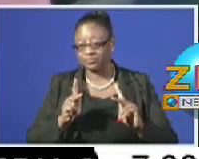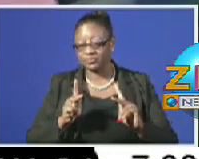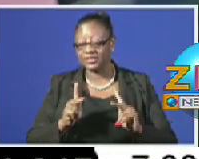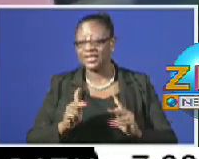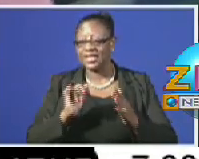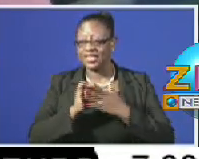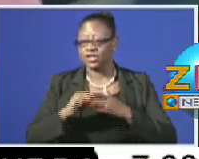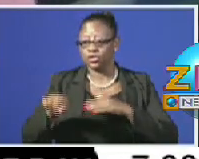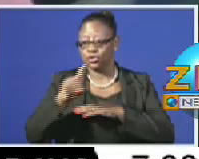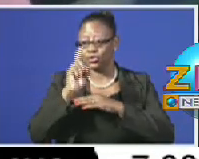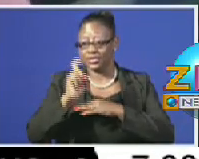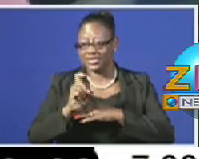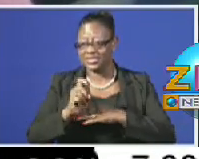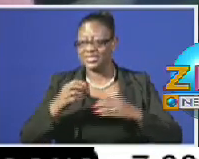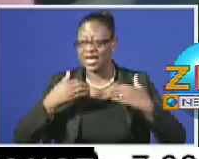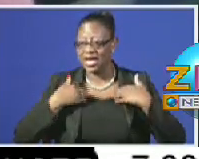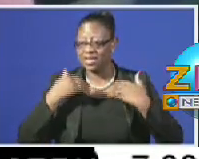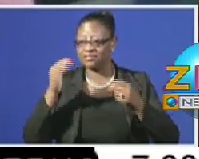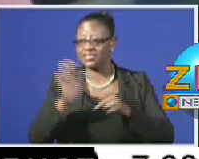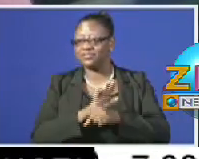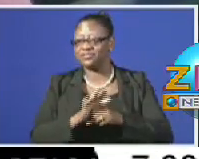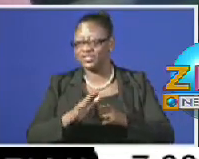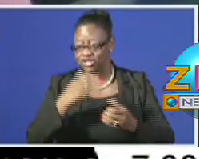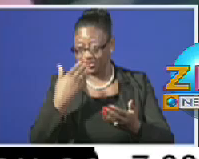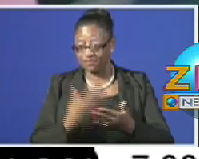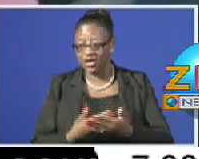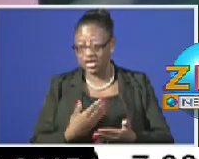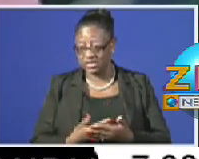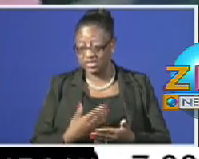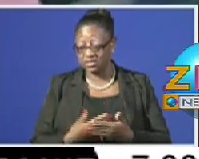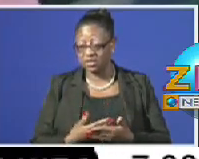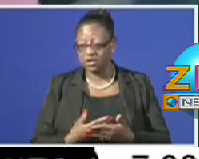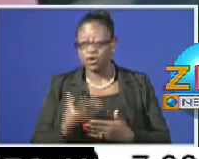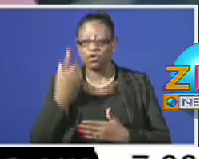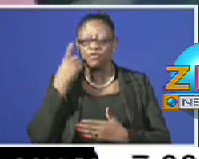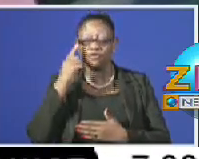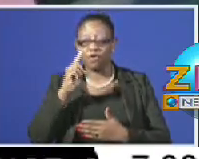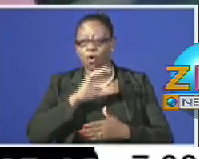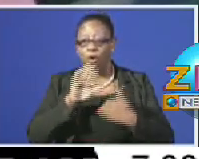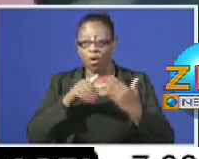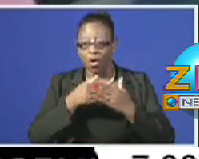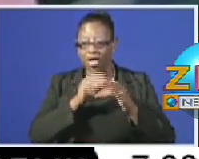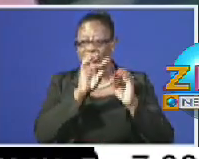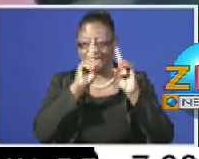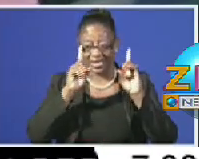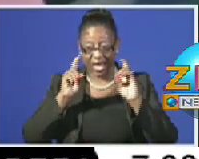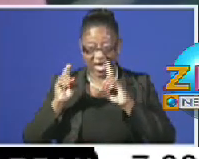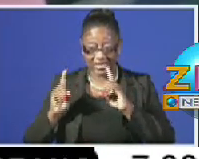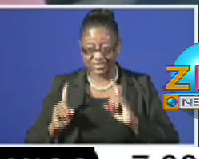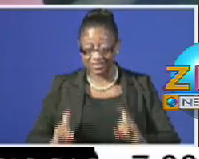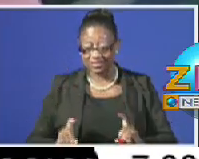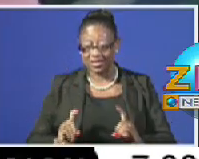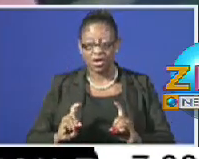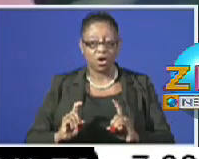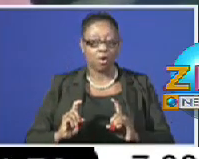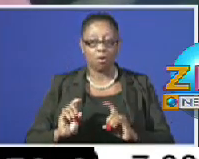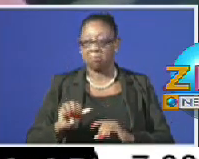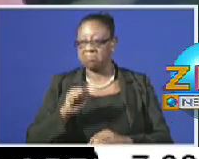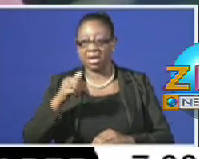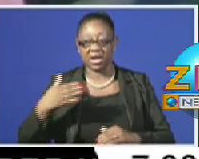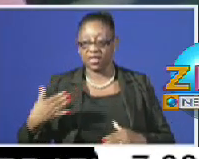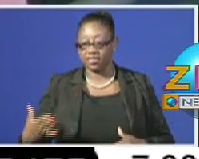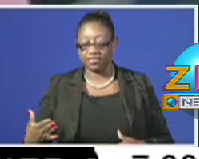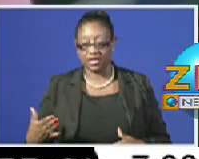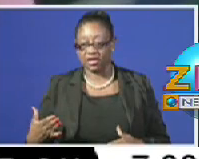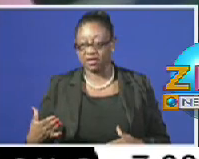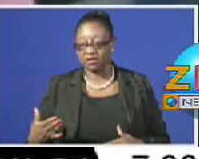you should have sufficient funds to cover the cost of the necessary test and any other